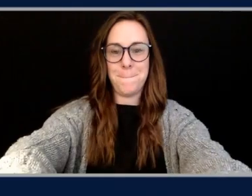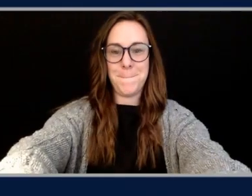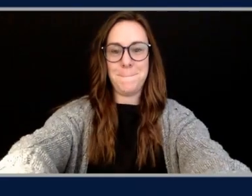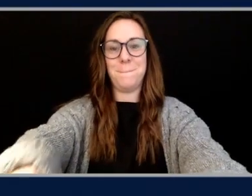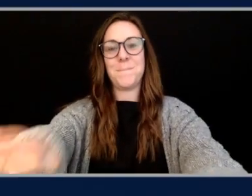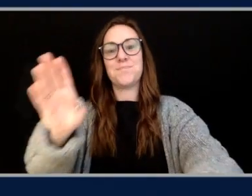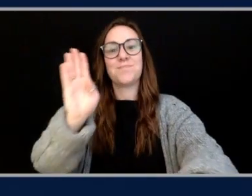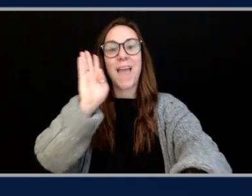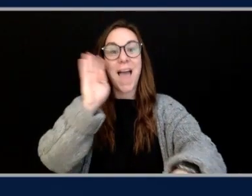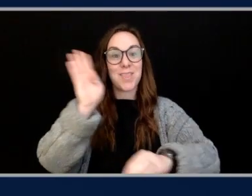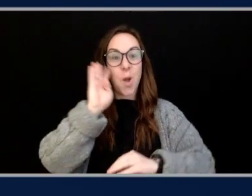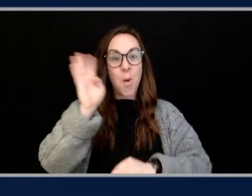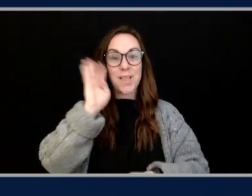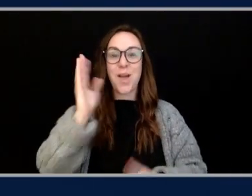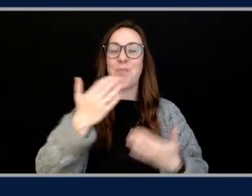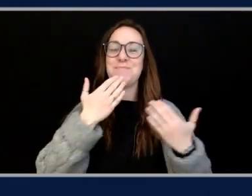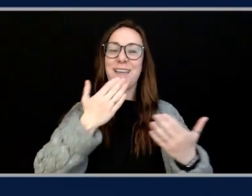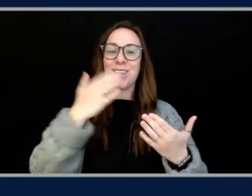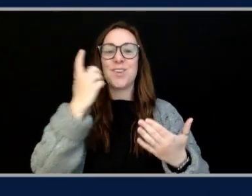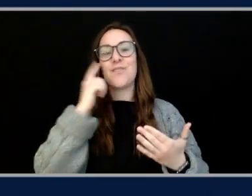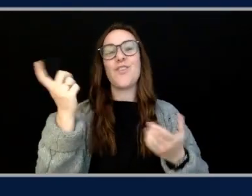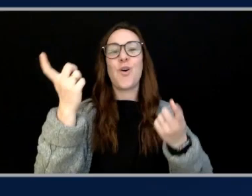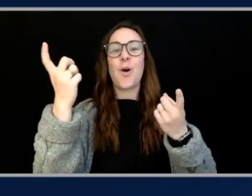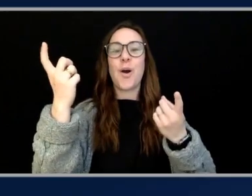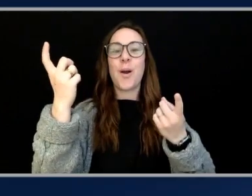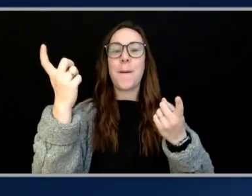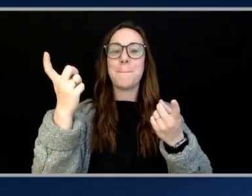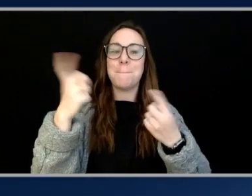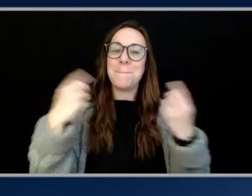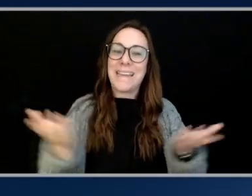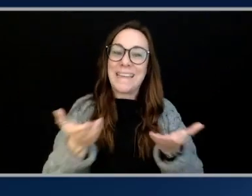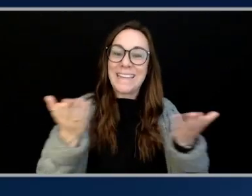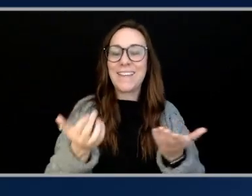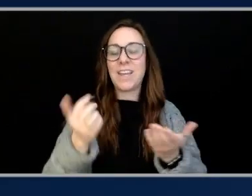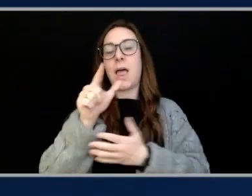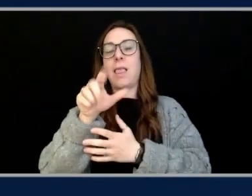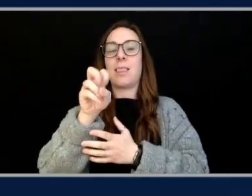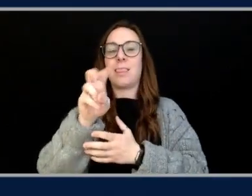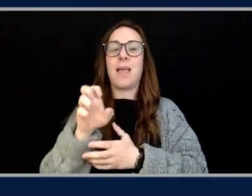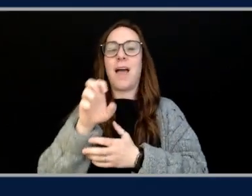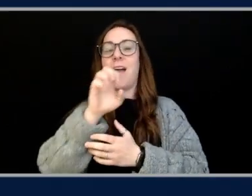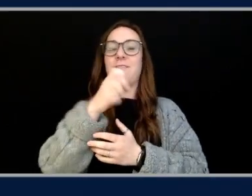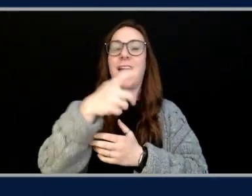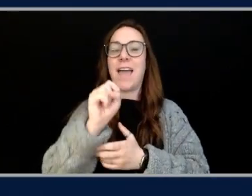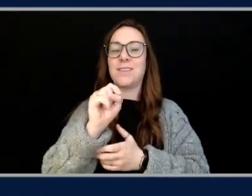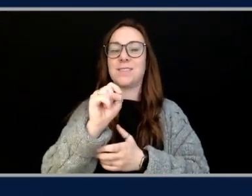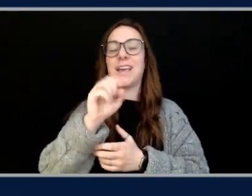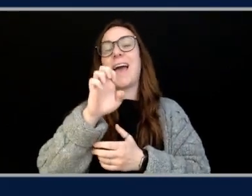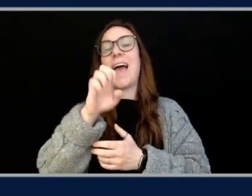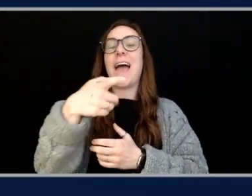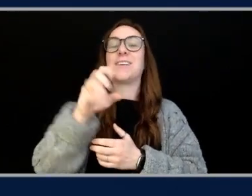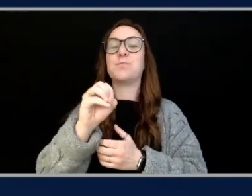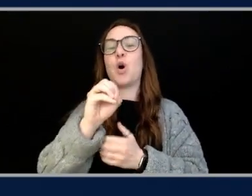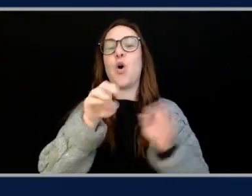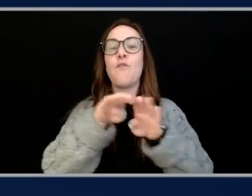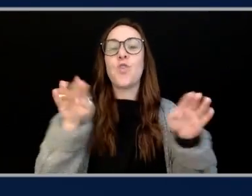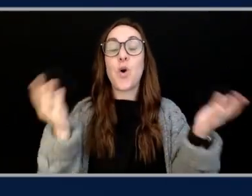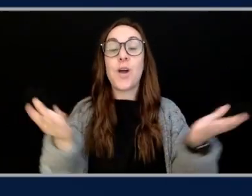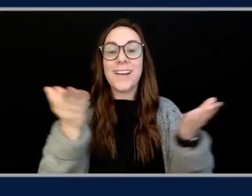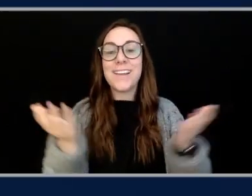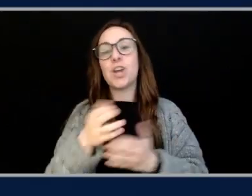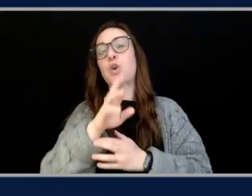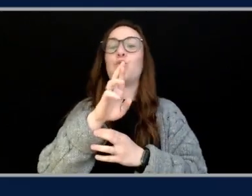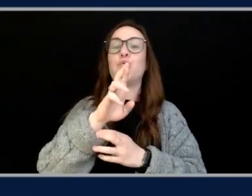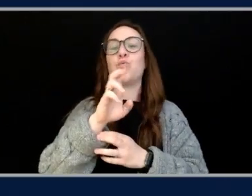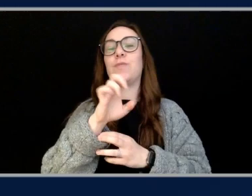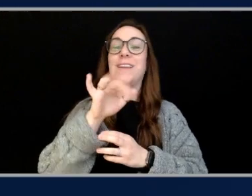Hello, hello. Thank you all so much for being here with us. You are live at the expo floor in Las Vegas. It's reInvent 2024, and